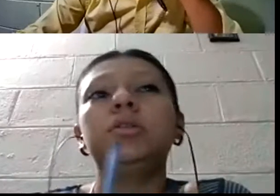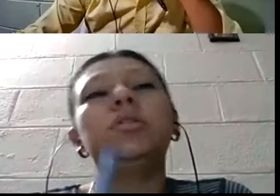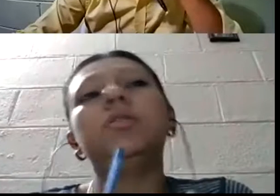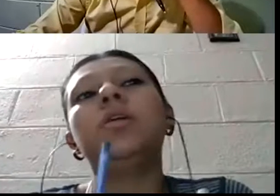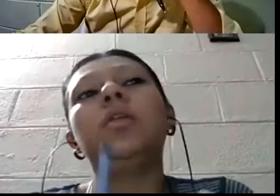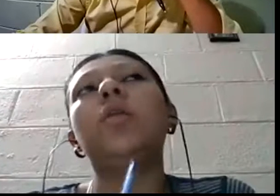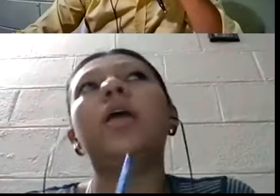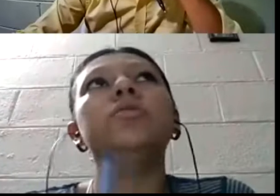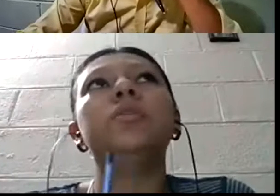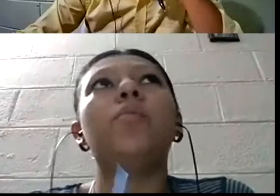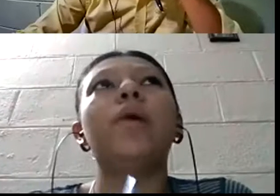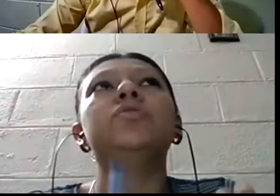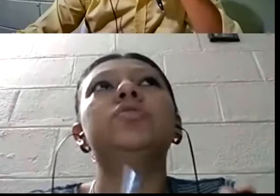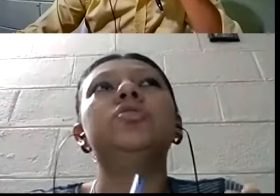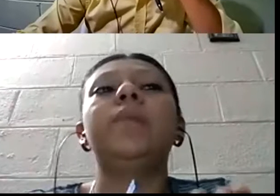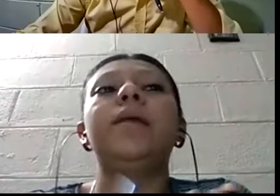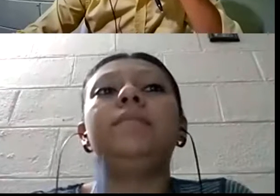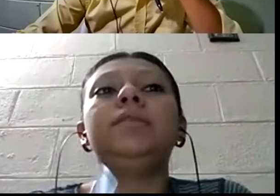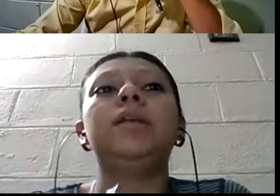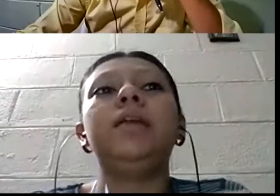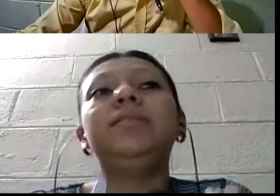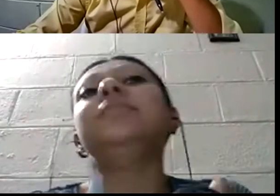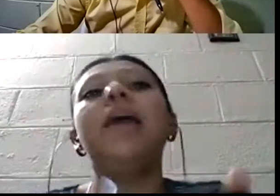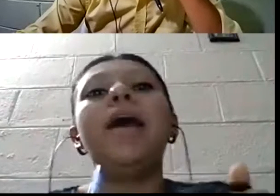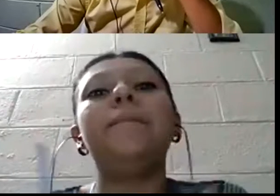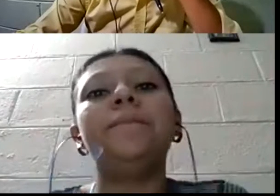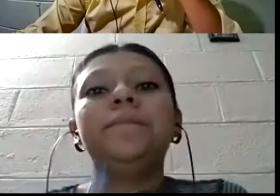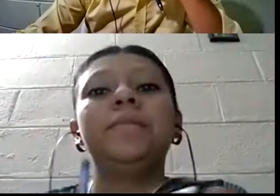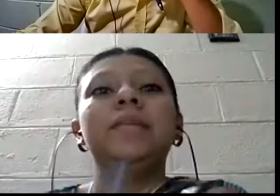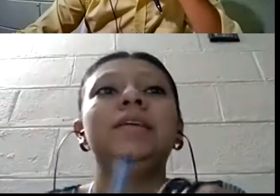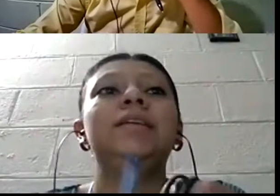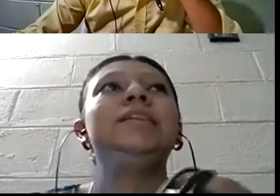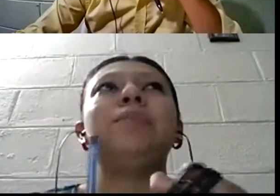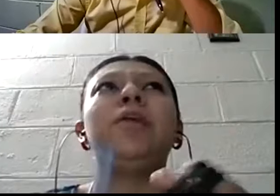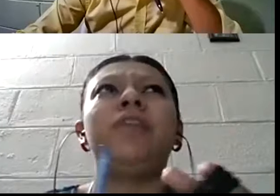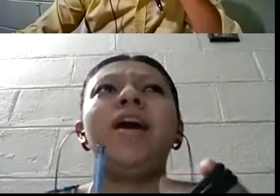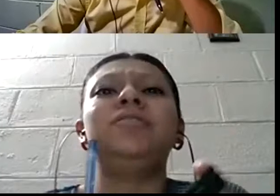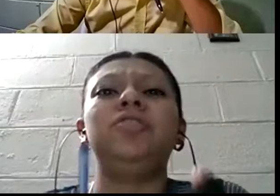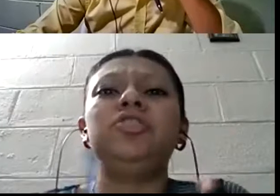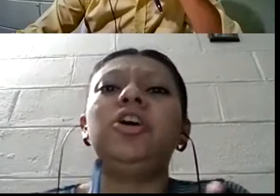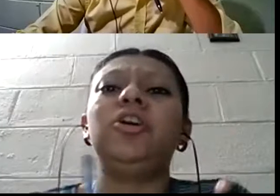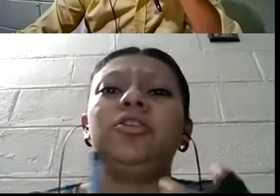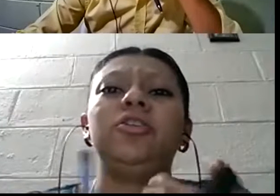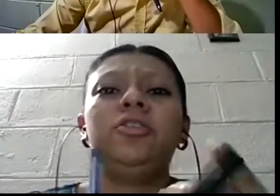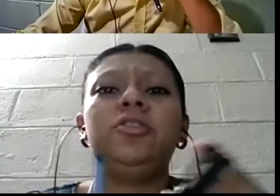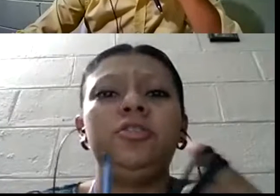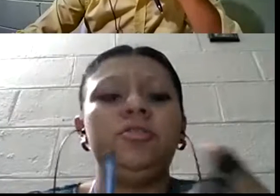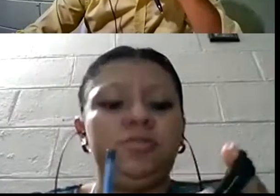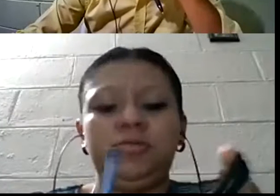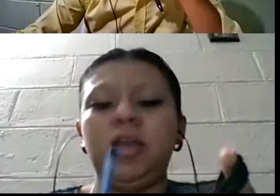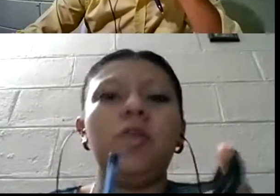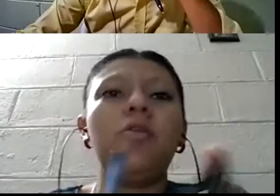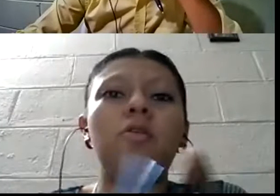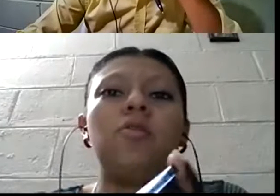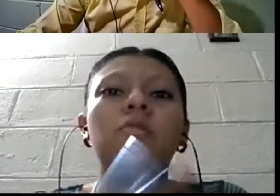taxes. Calcular los impuestos para mis clientes. Yeah. That's horrible. Very nice, teacher. I hate